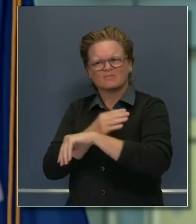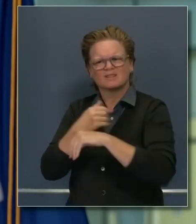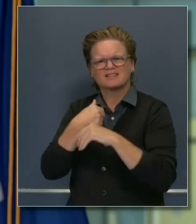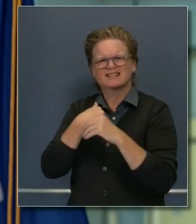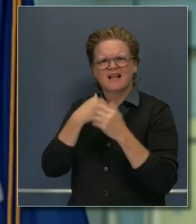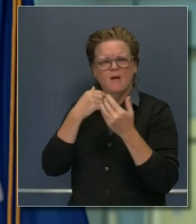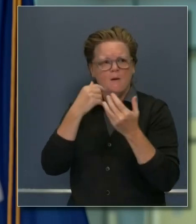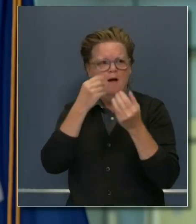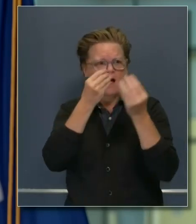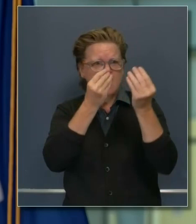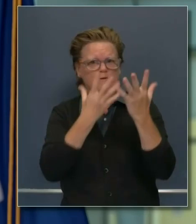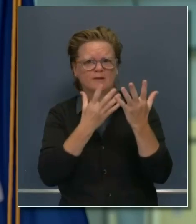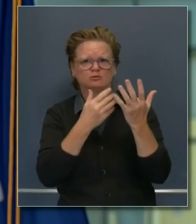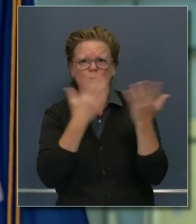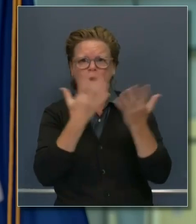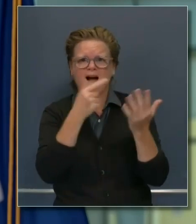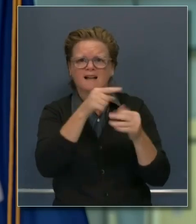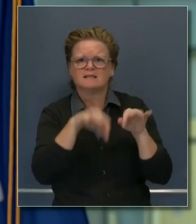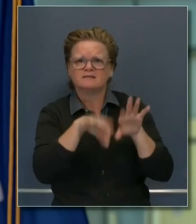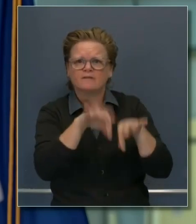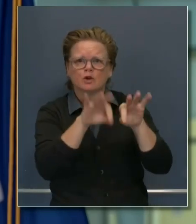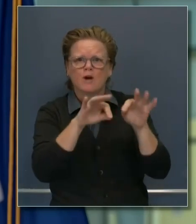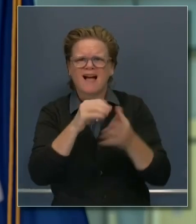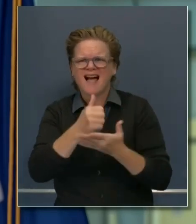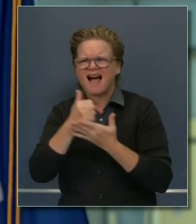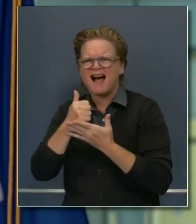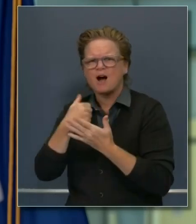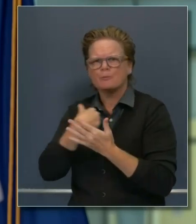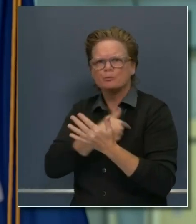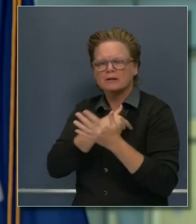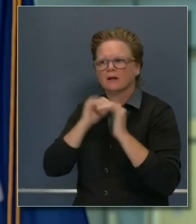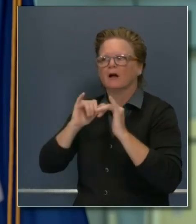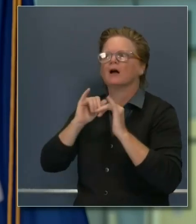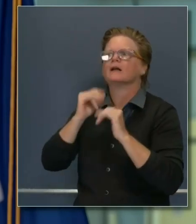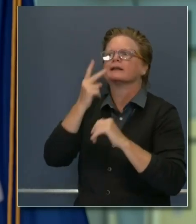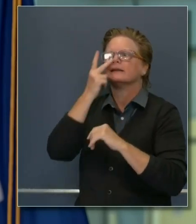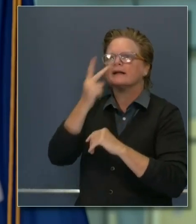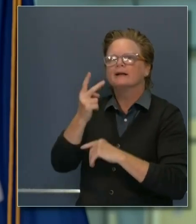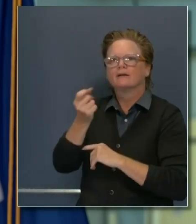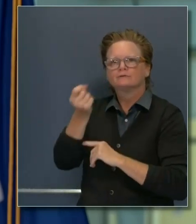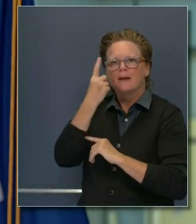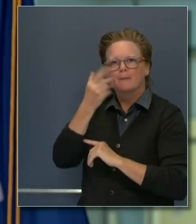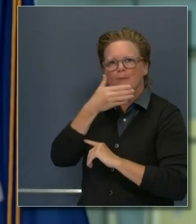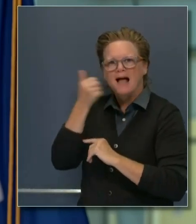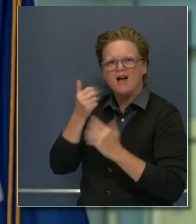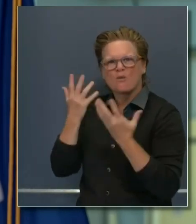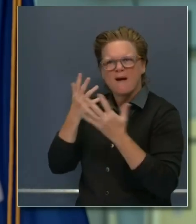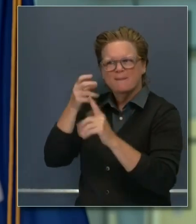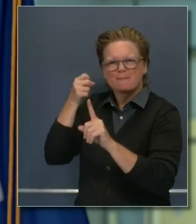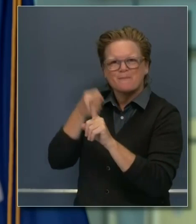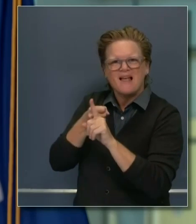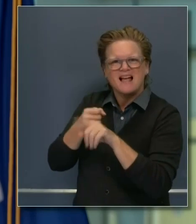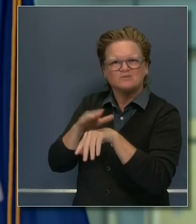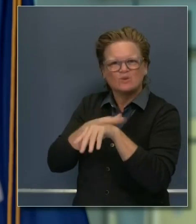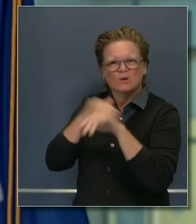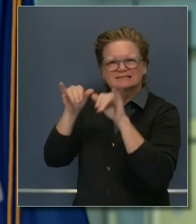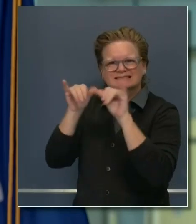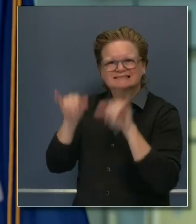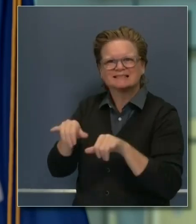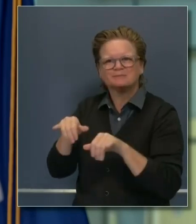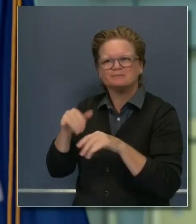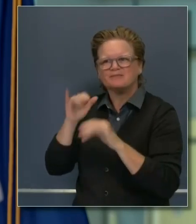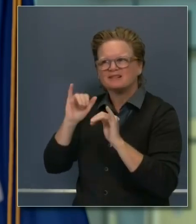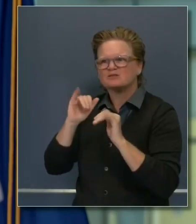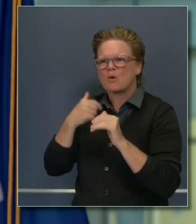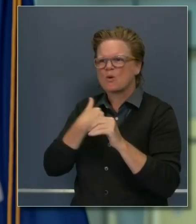last 6 months to make sure that we're not paving over the old cow path, that we're not just moving forward with something that